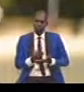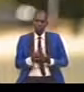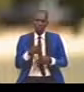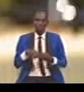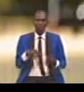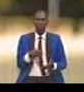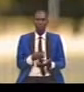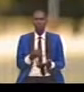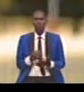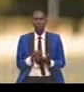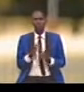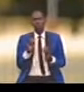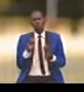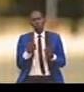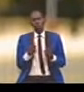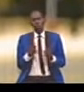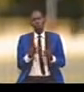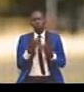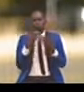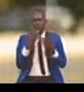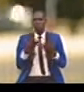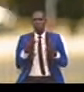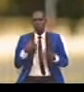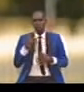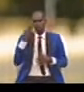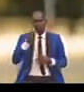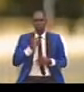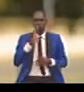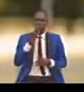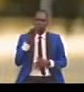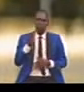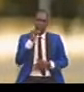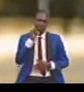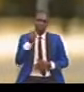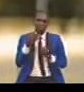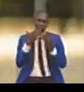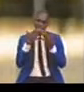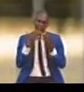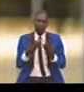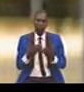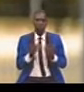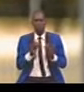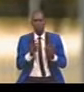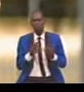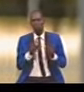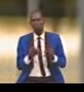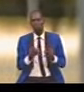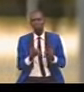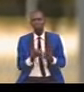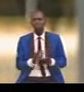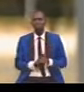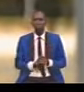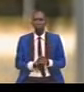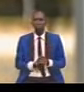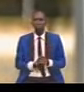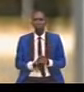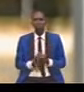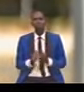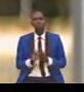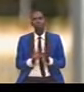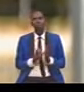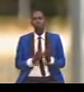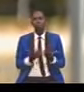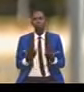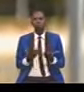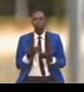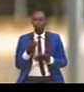can. Oh, thank you for letting me know. I'll be there tomorrow. Thank you. Okay, thank you. See you then. Jesus.